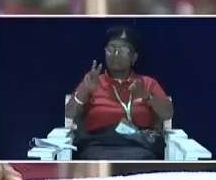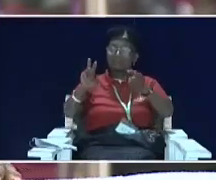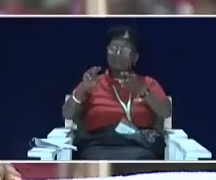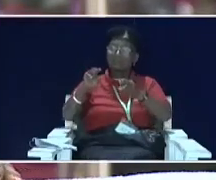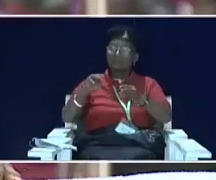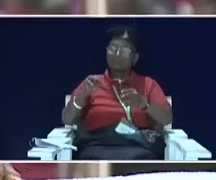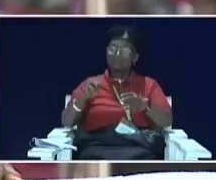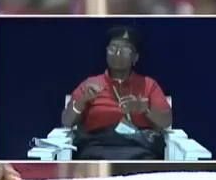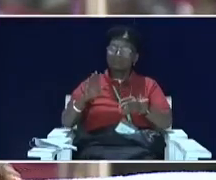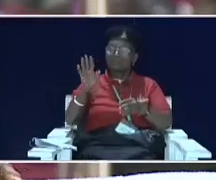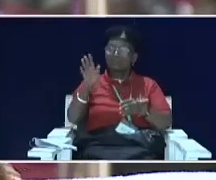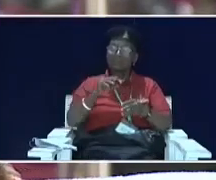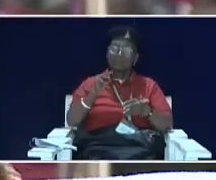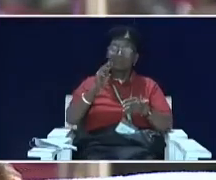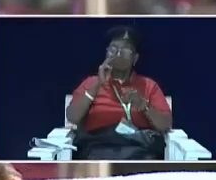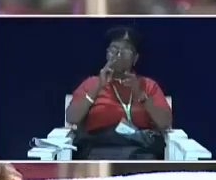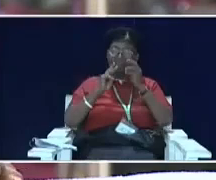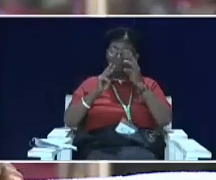In Luke chapter 7,